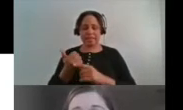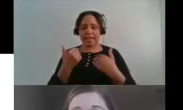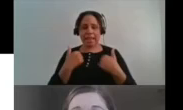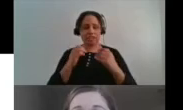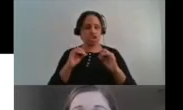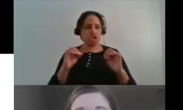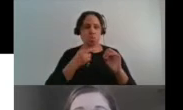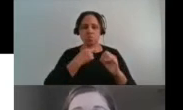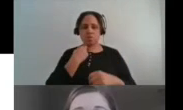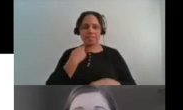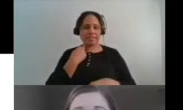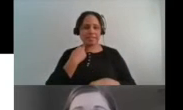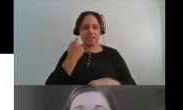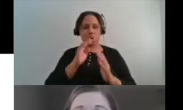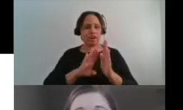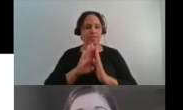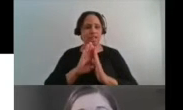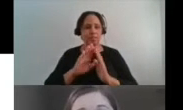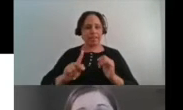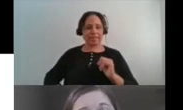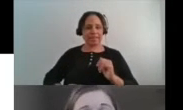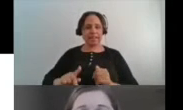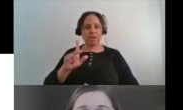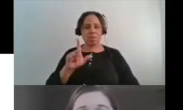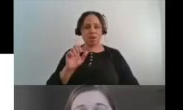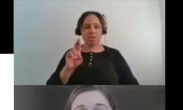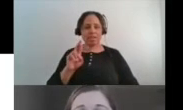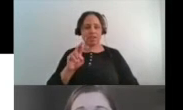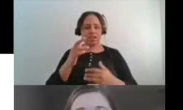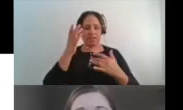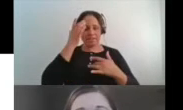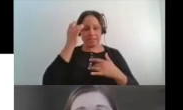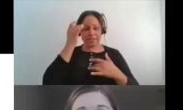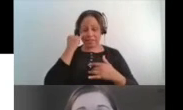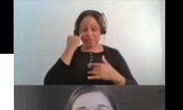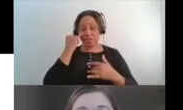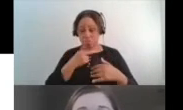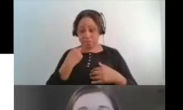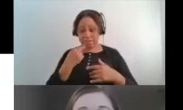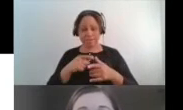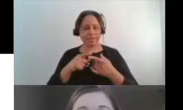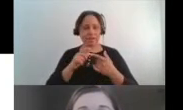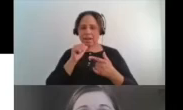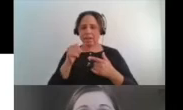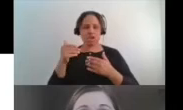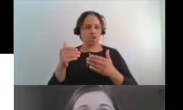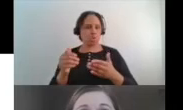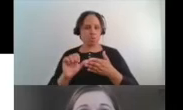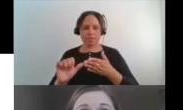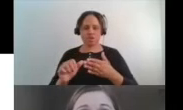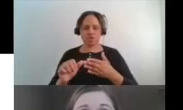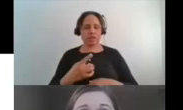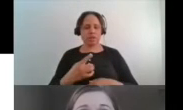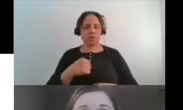factors for developing kidney or liver disease. And if they do, we're not going to go ahead and proceed with that. We don't want